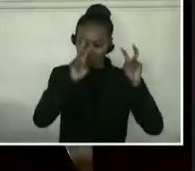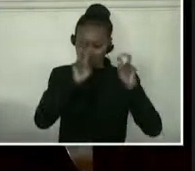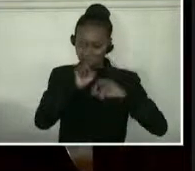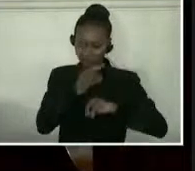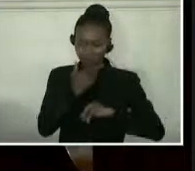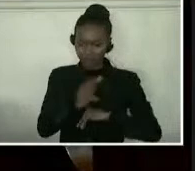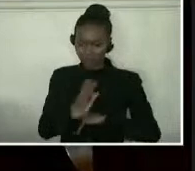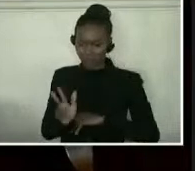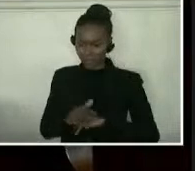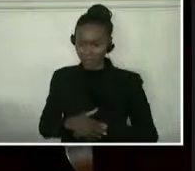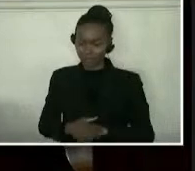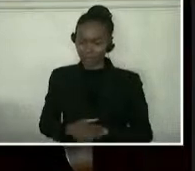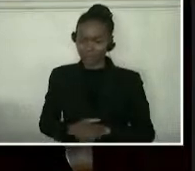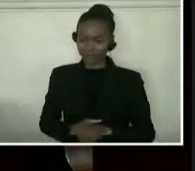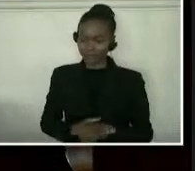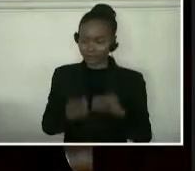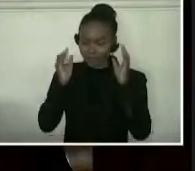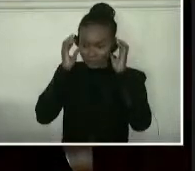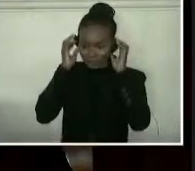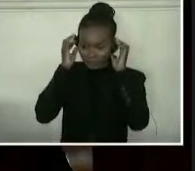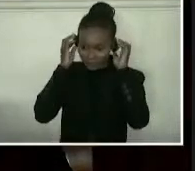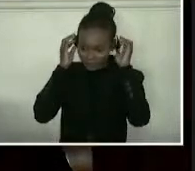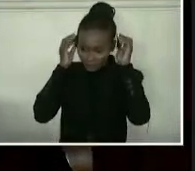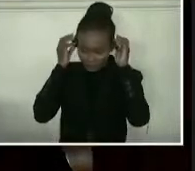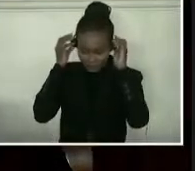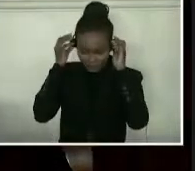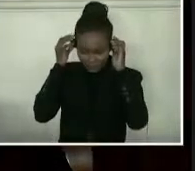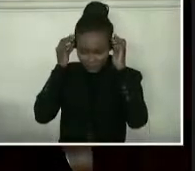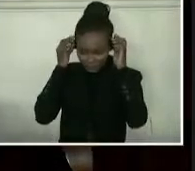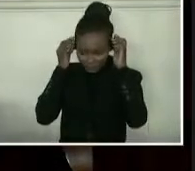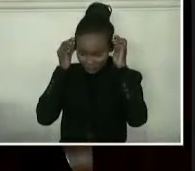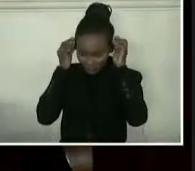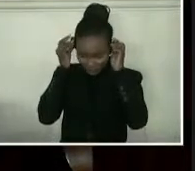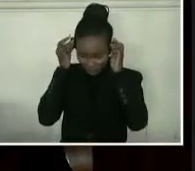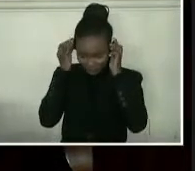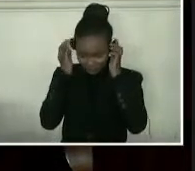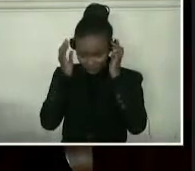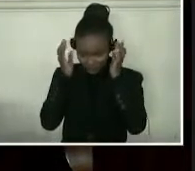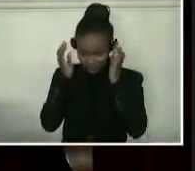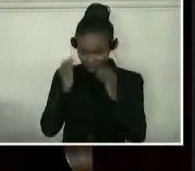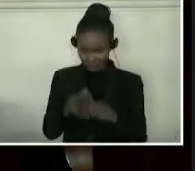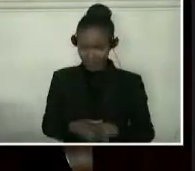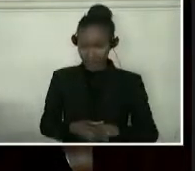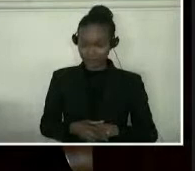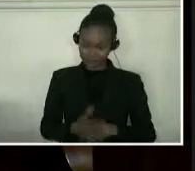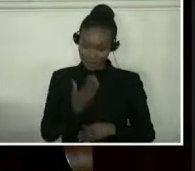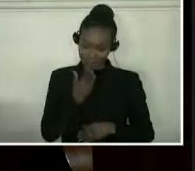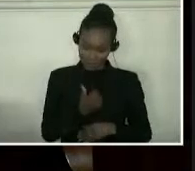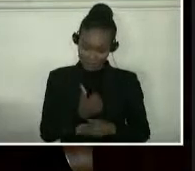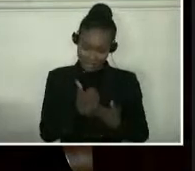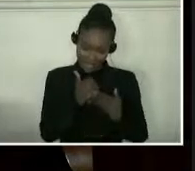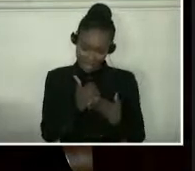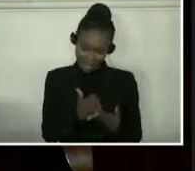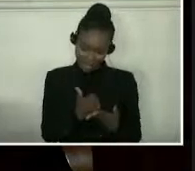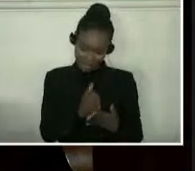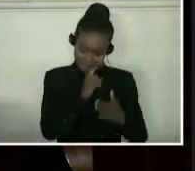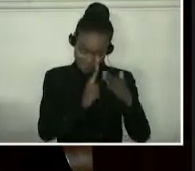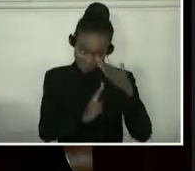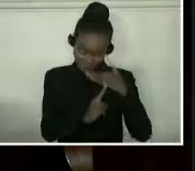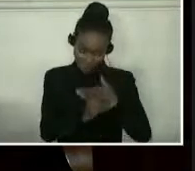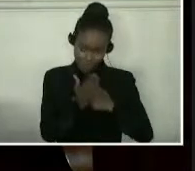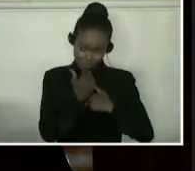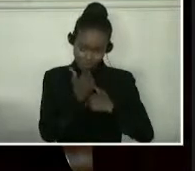thank you very much jefferson let me help my whip honorable